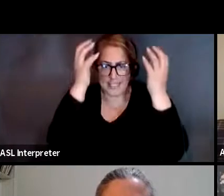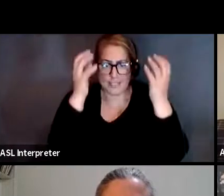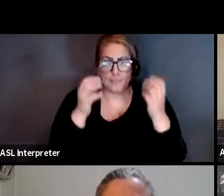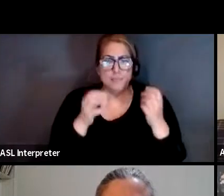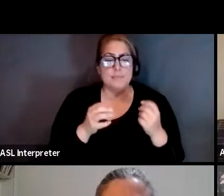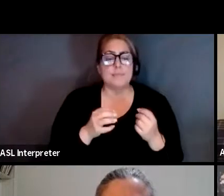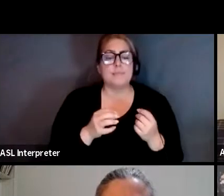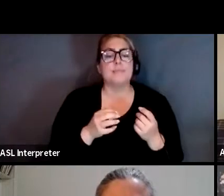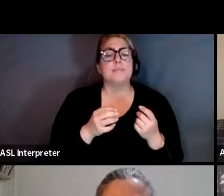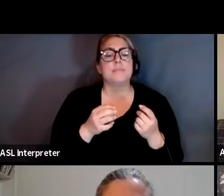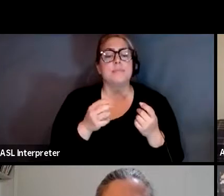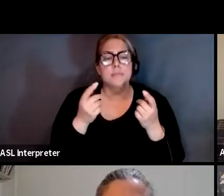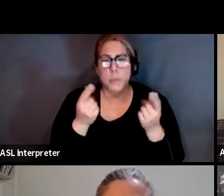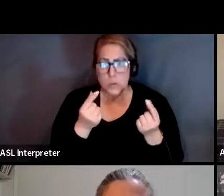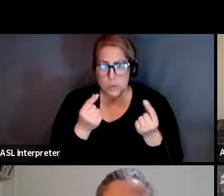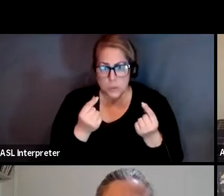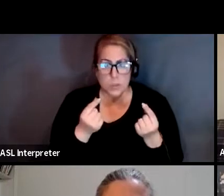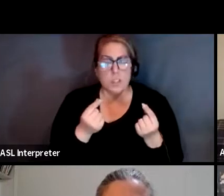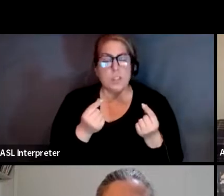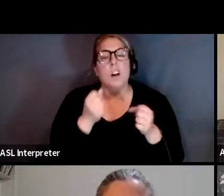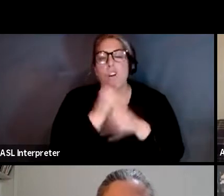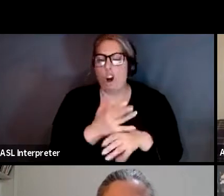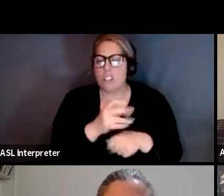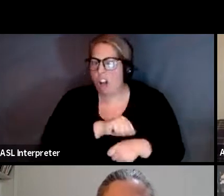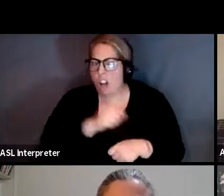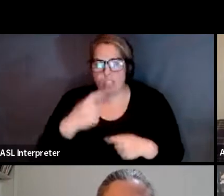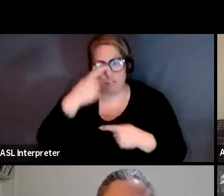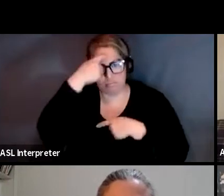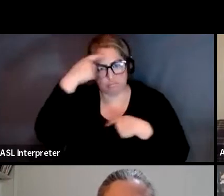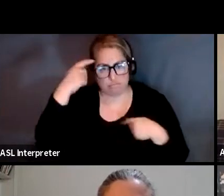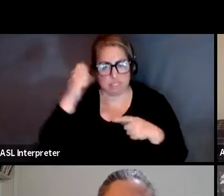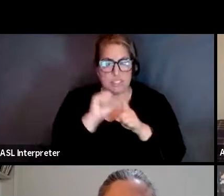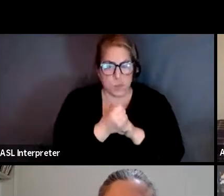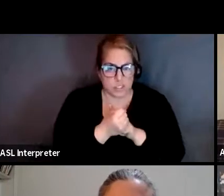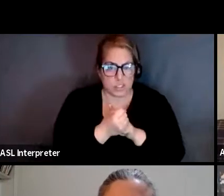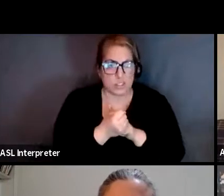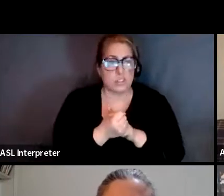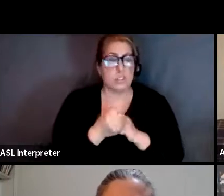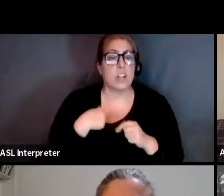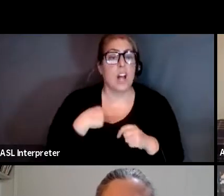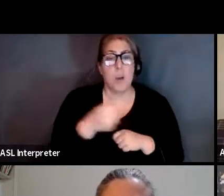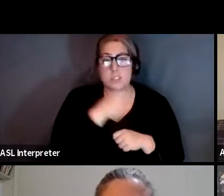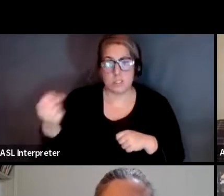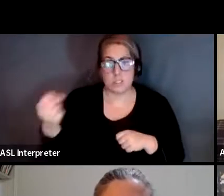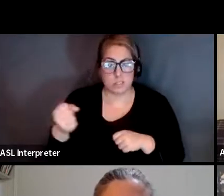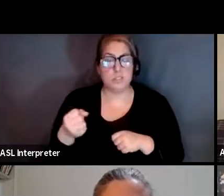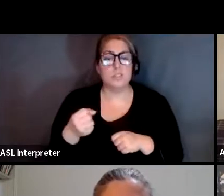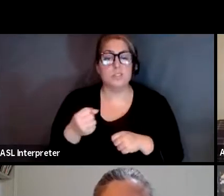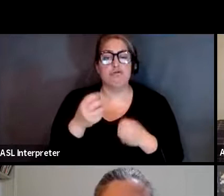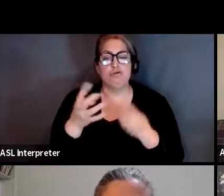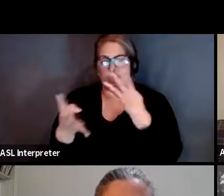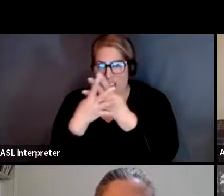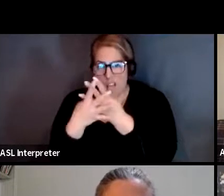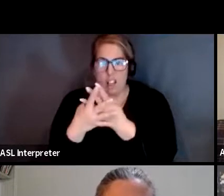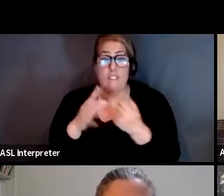it ended up putting me in another traumatic situation where I was placed in handcuffs, taken